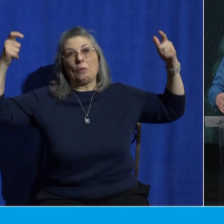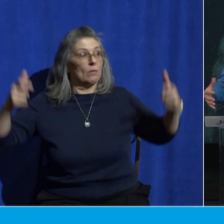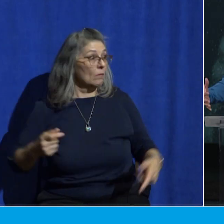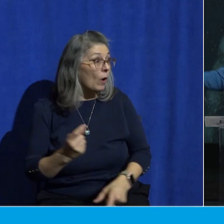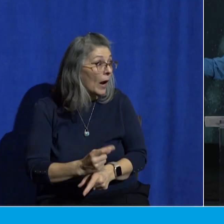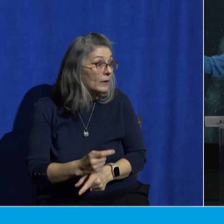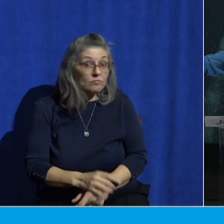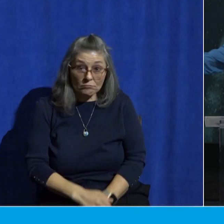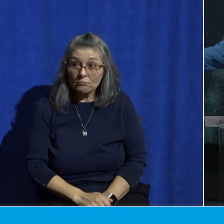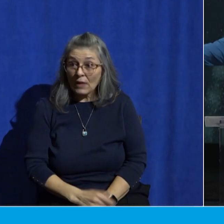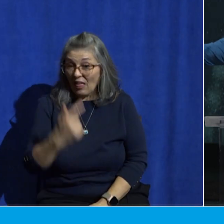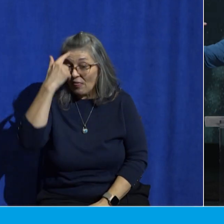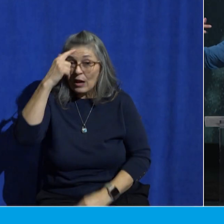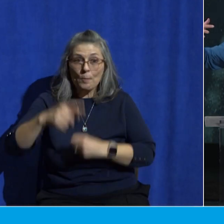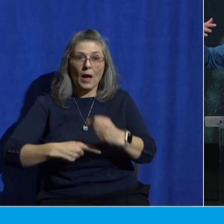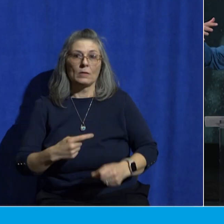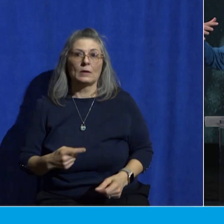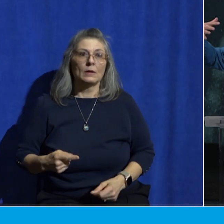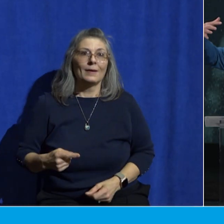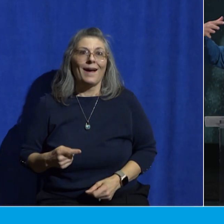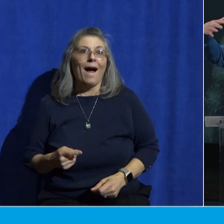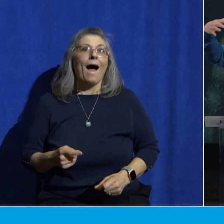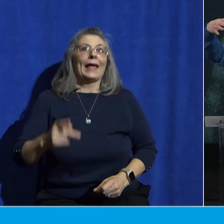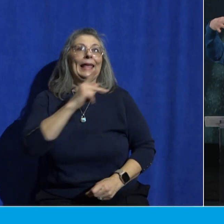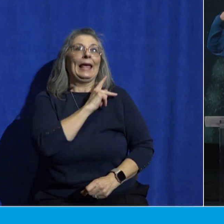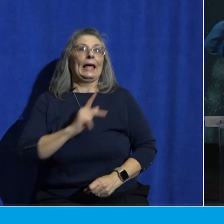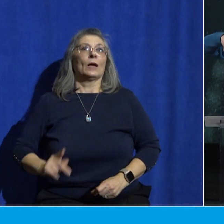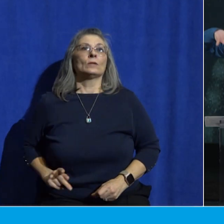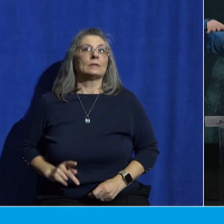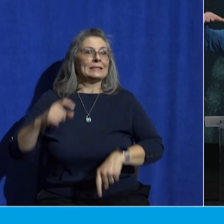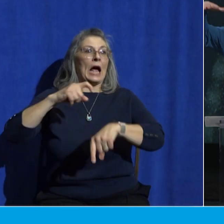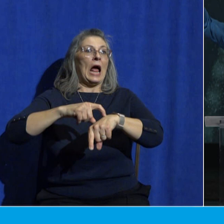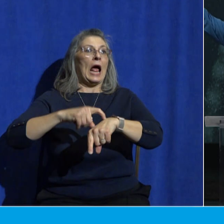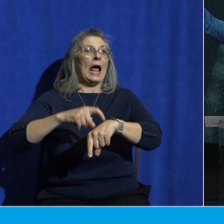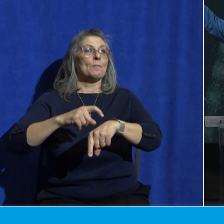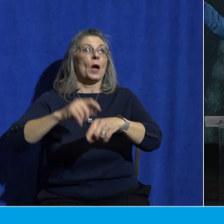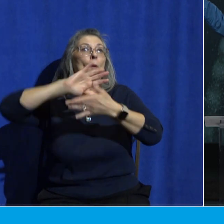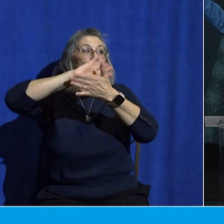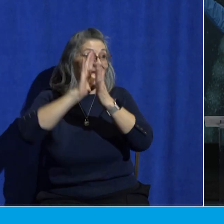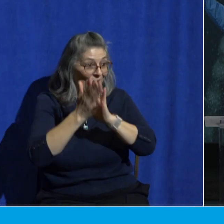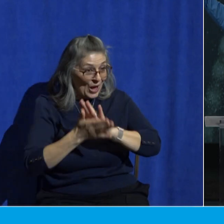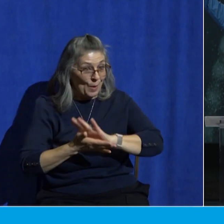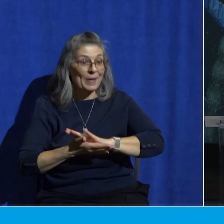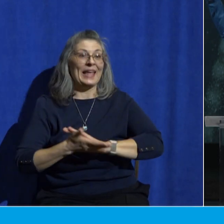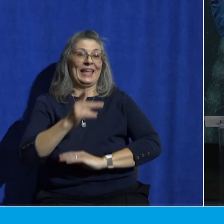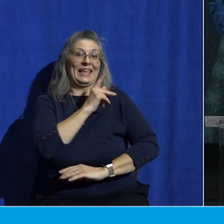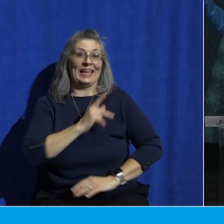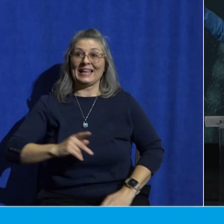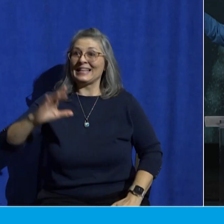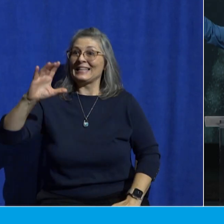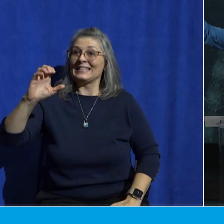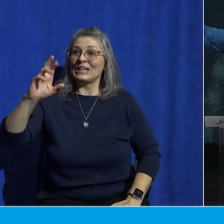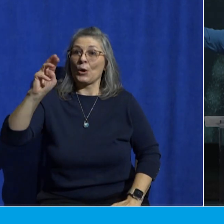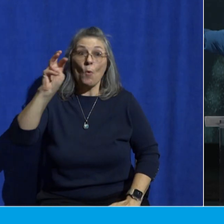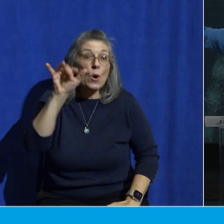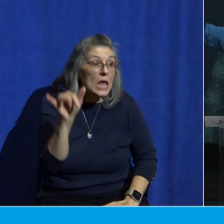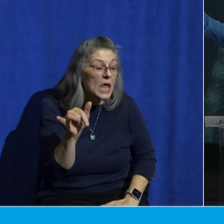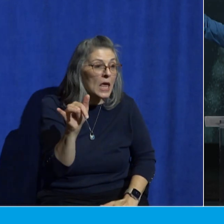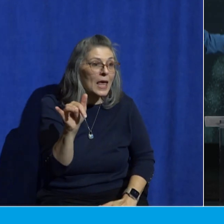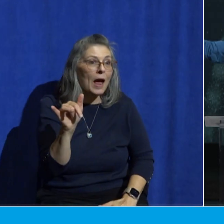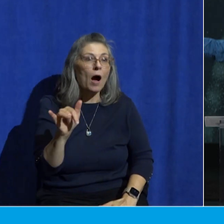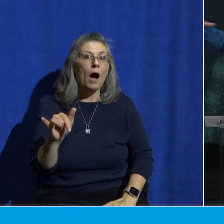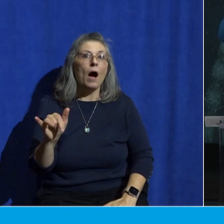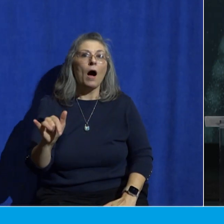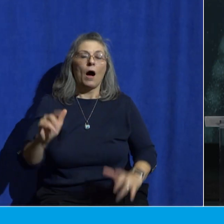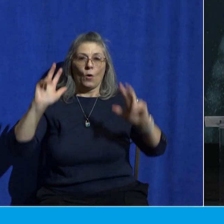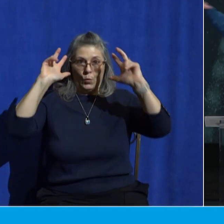Amen. Just think about a king in a coronation. He'd be hailed and honored and revered,